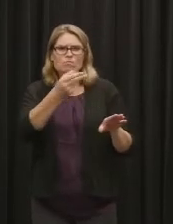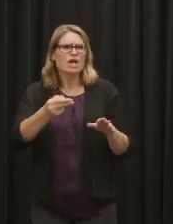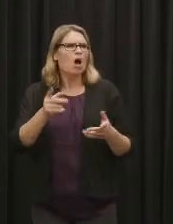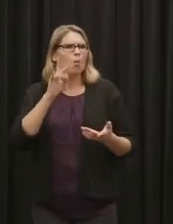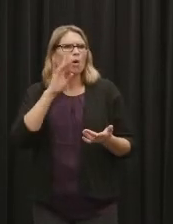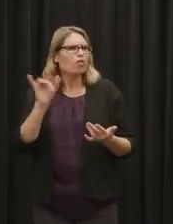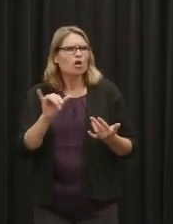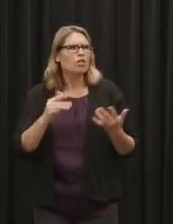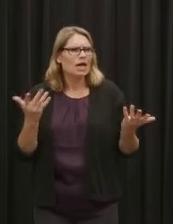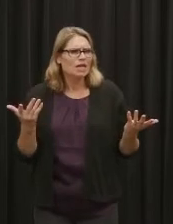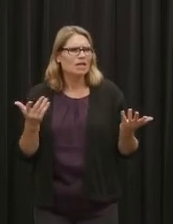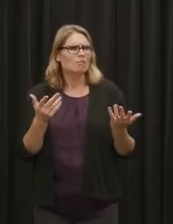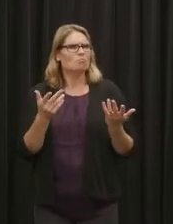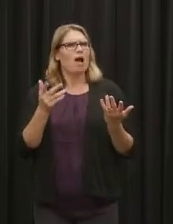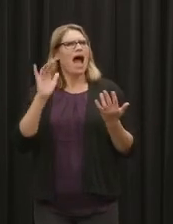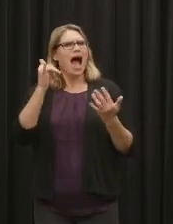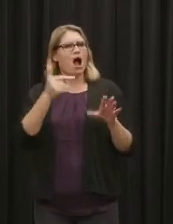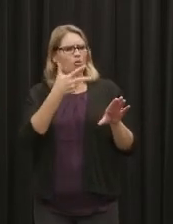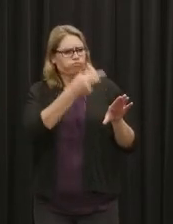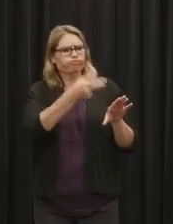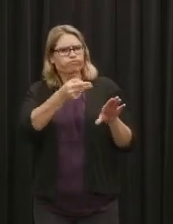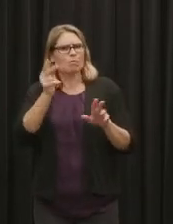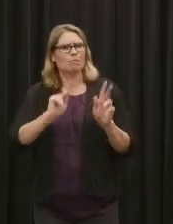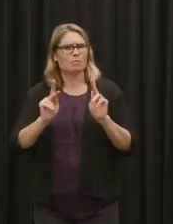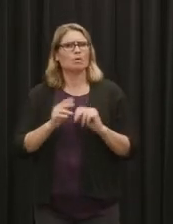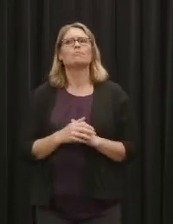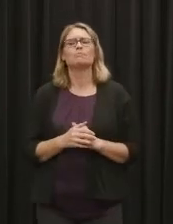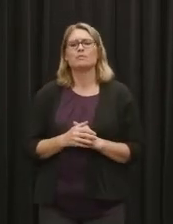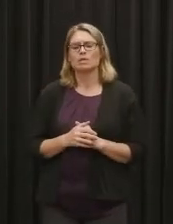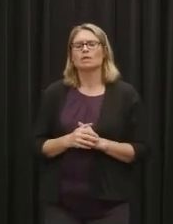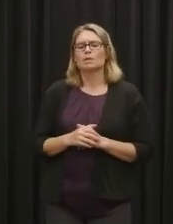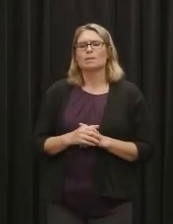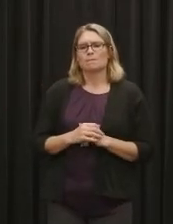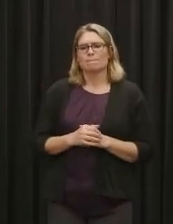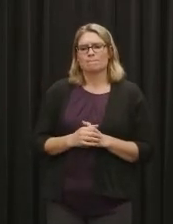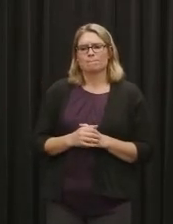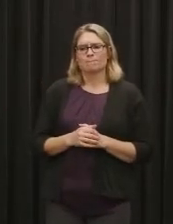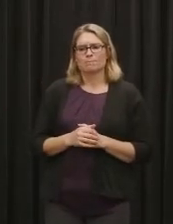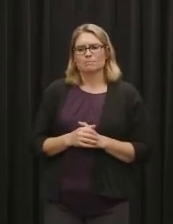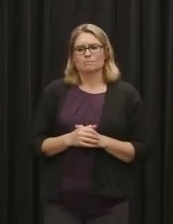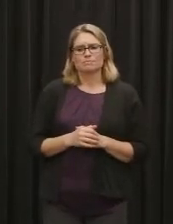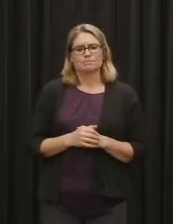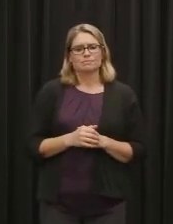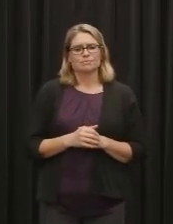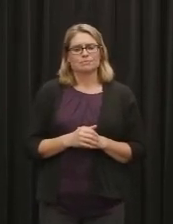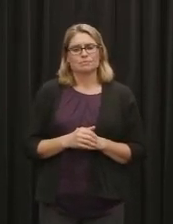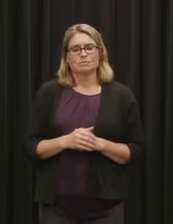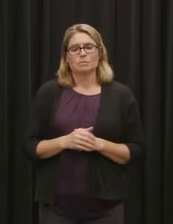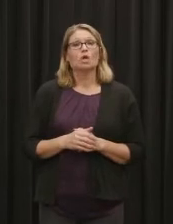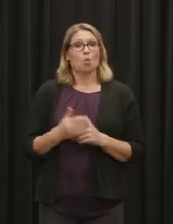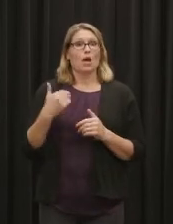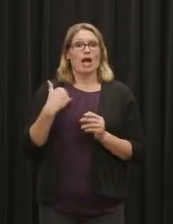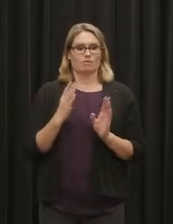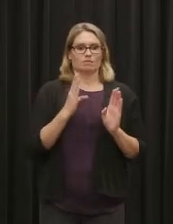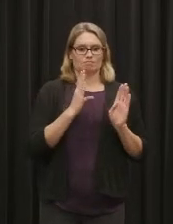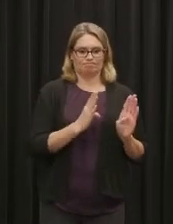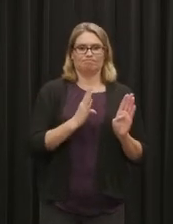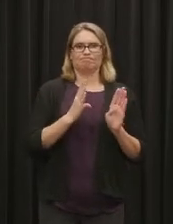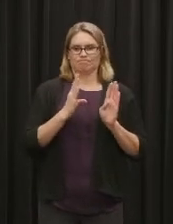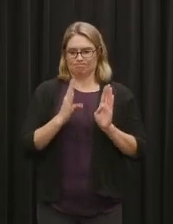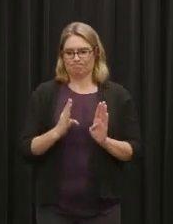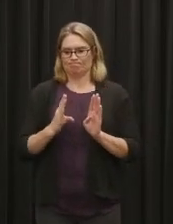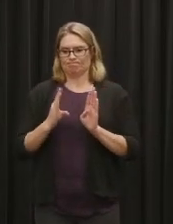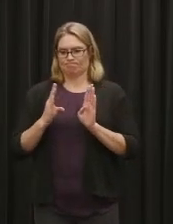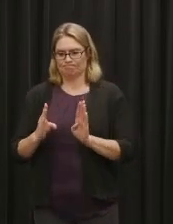Yeah, what will those look like? Well, there is, as you could appreciate, a very deliberate approach to planning